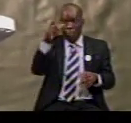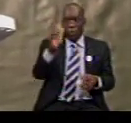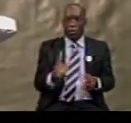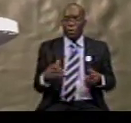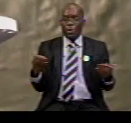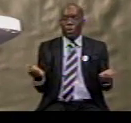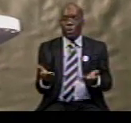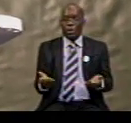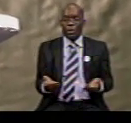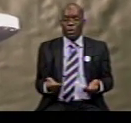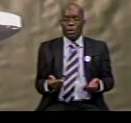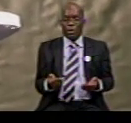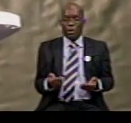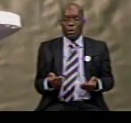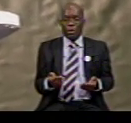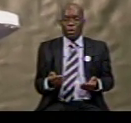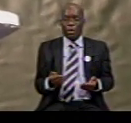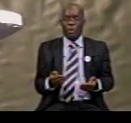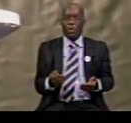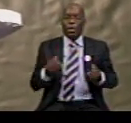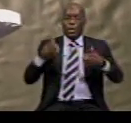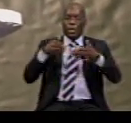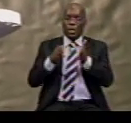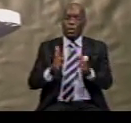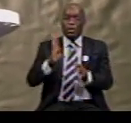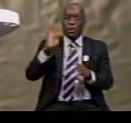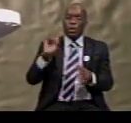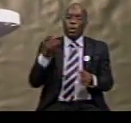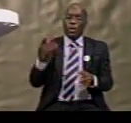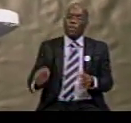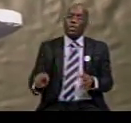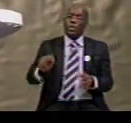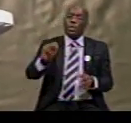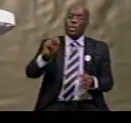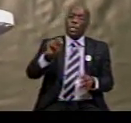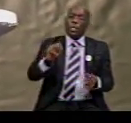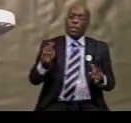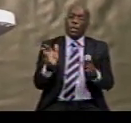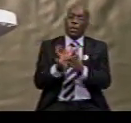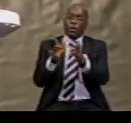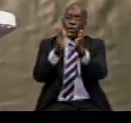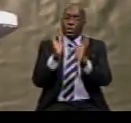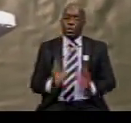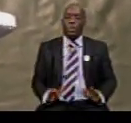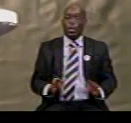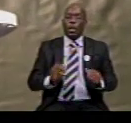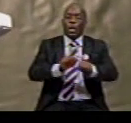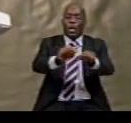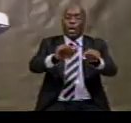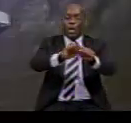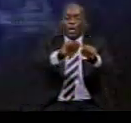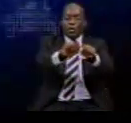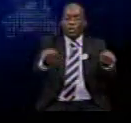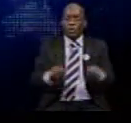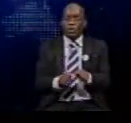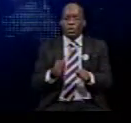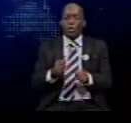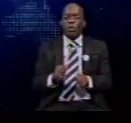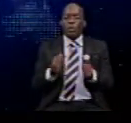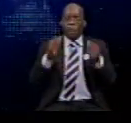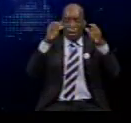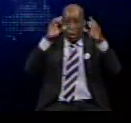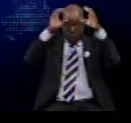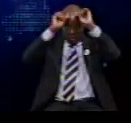ably led by the camp president, Osun State, Reverend Adeleke. Please, can you stand up